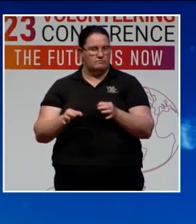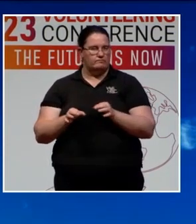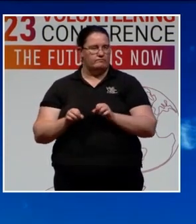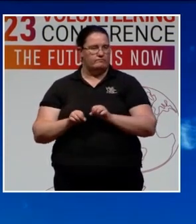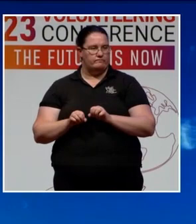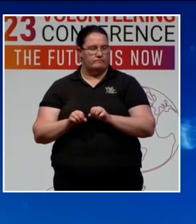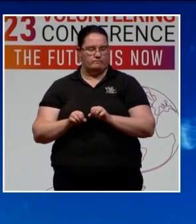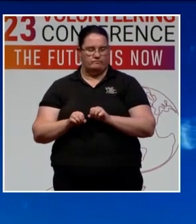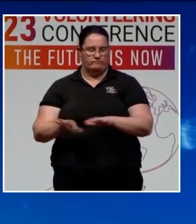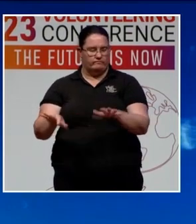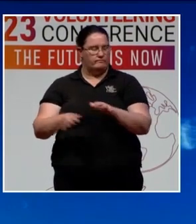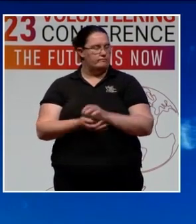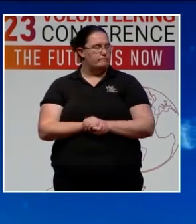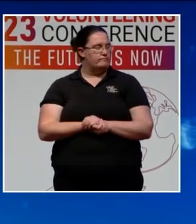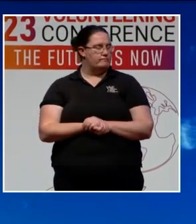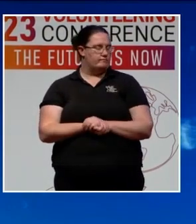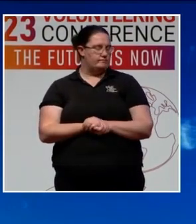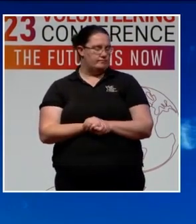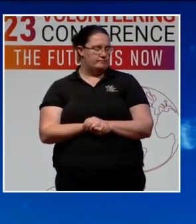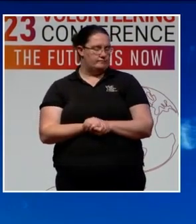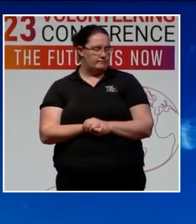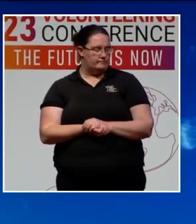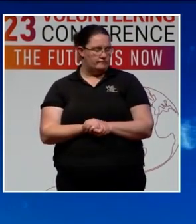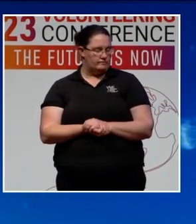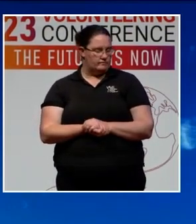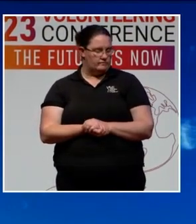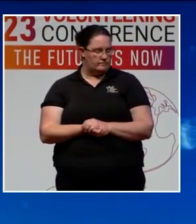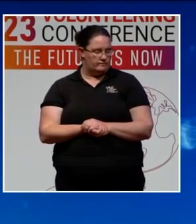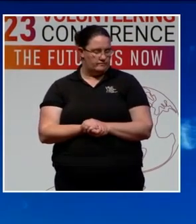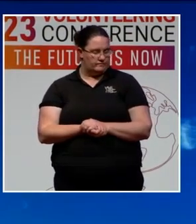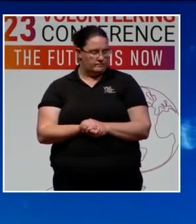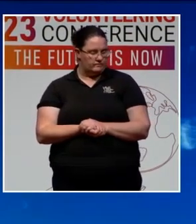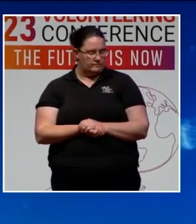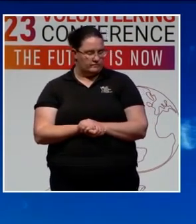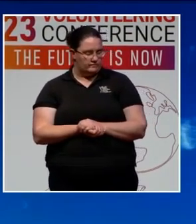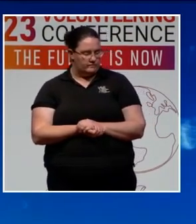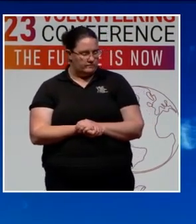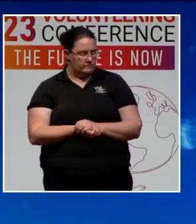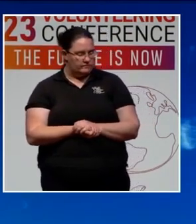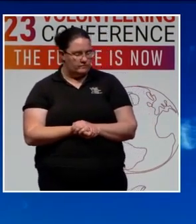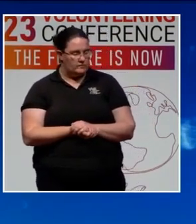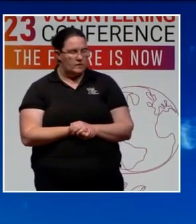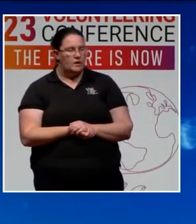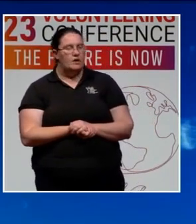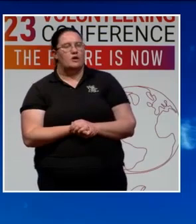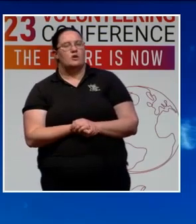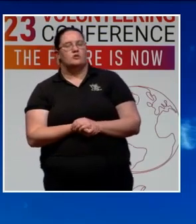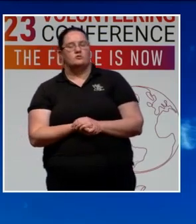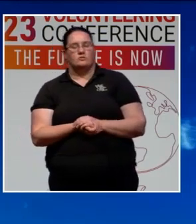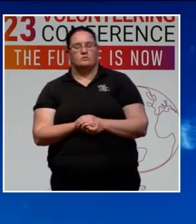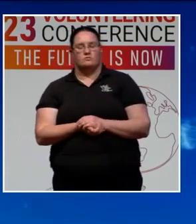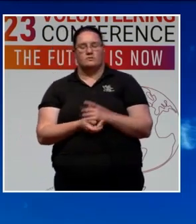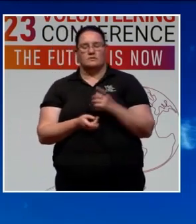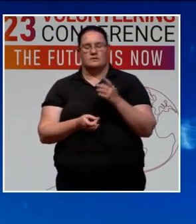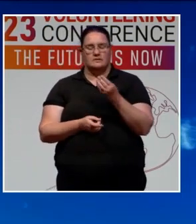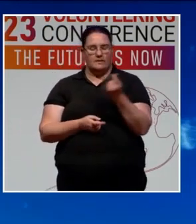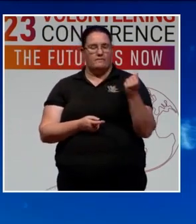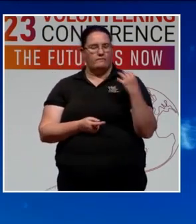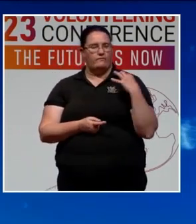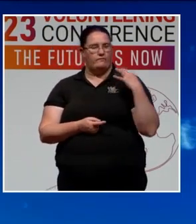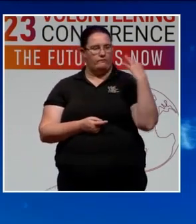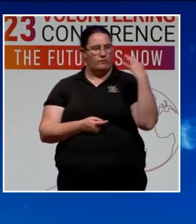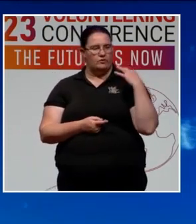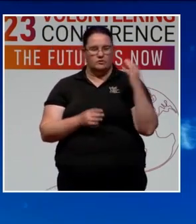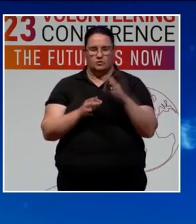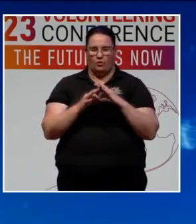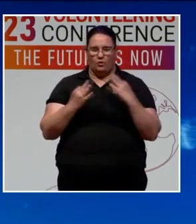some VRCs have transitioned well, others have struggled, and we want to provide the time and support to adapt as we